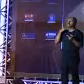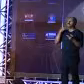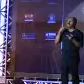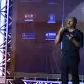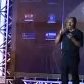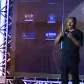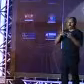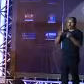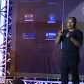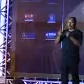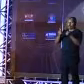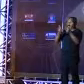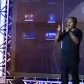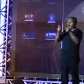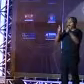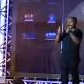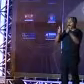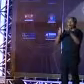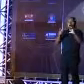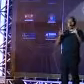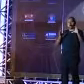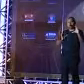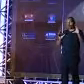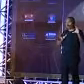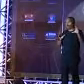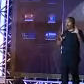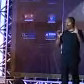it has 161 stockholders.